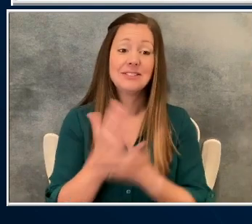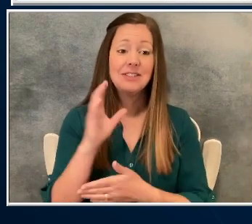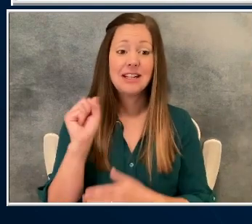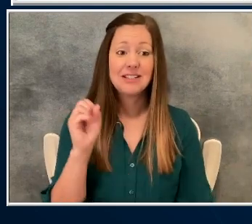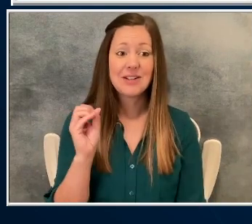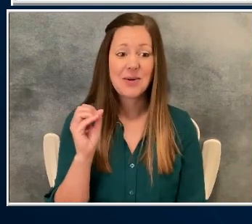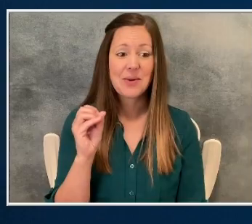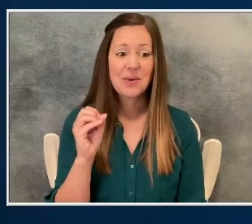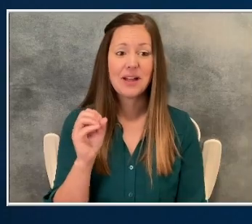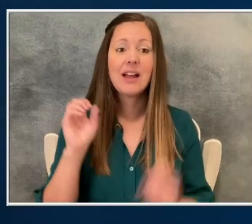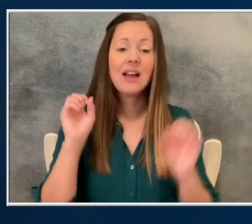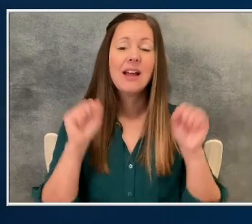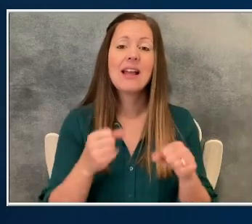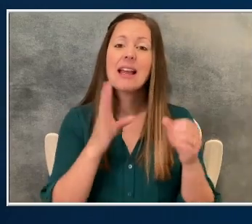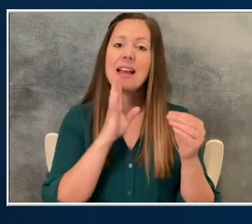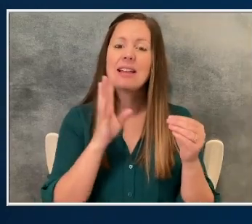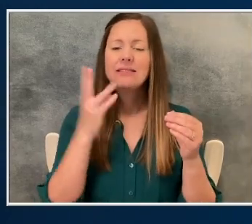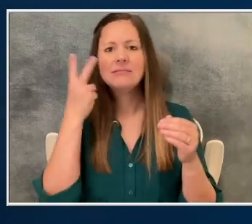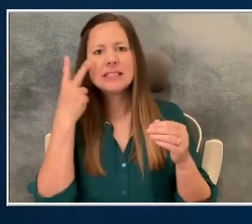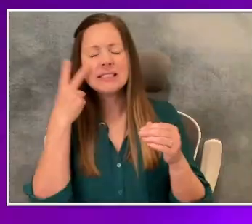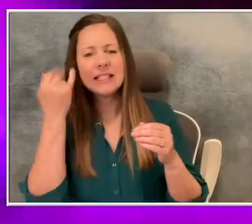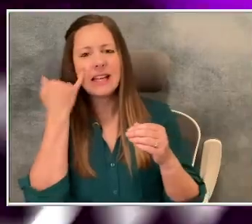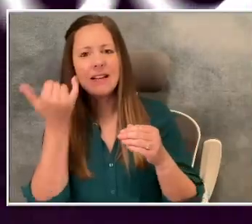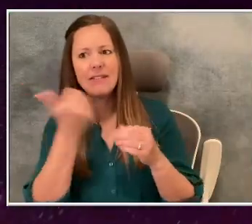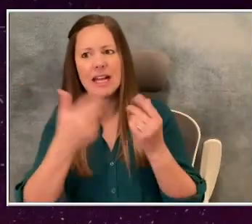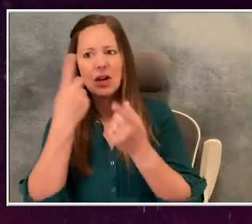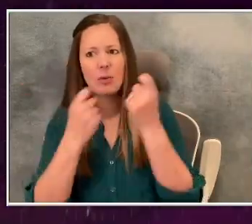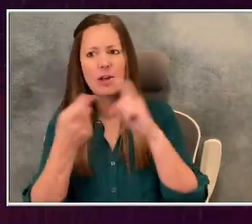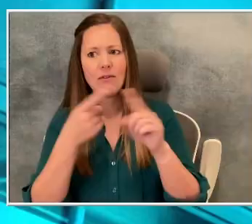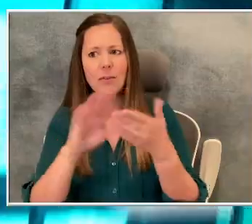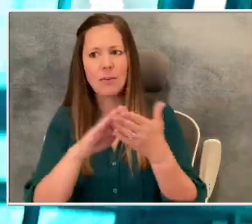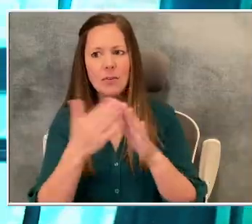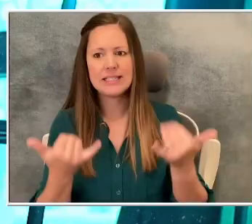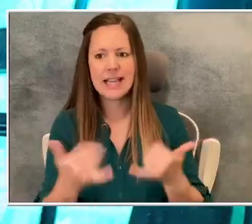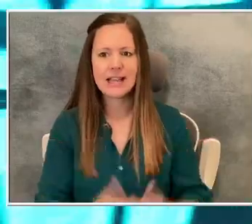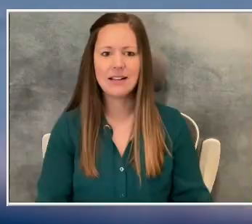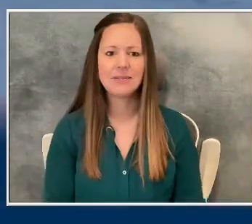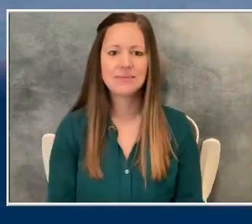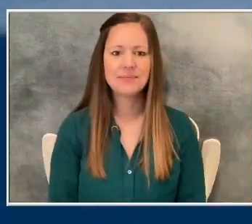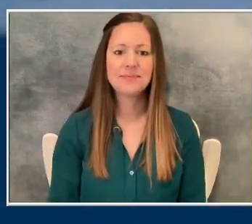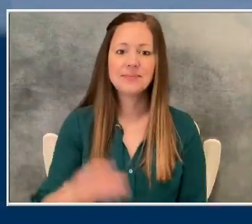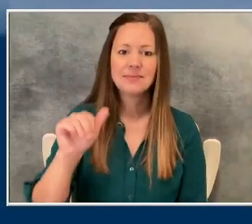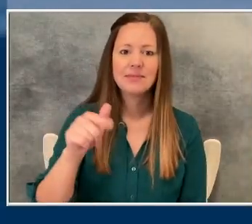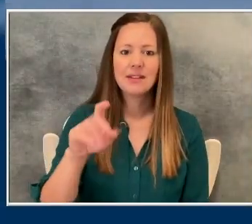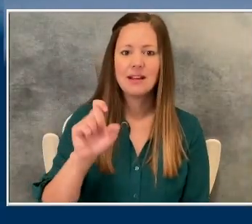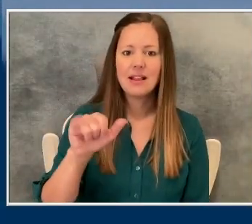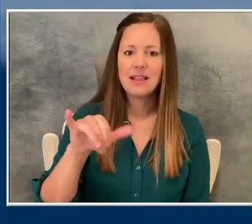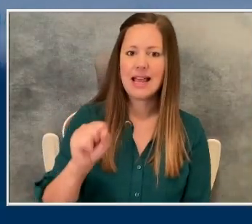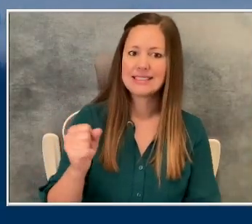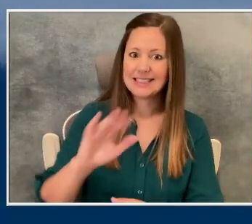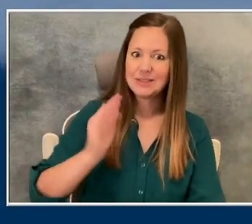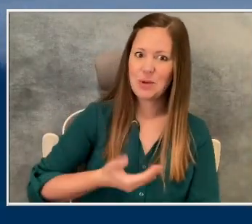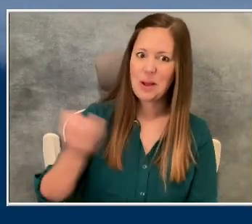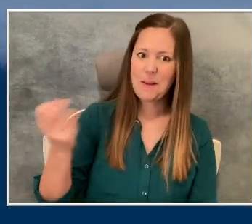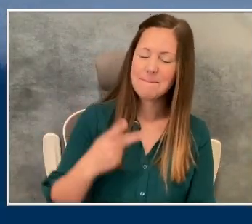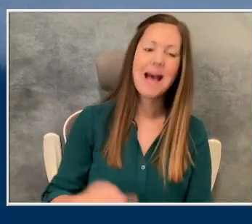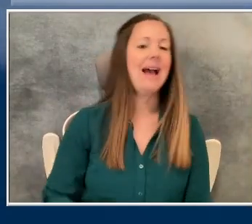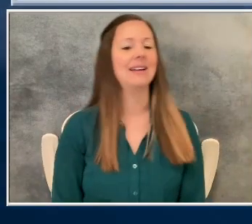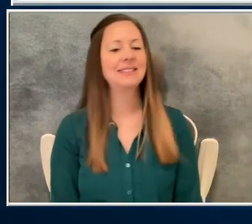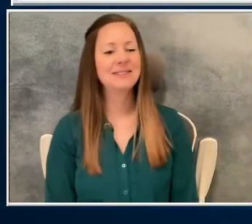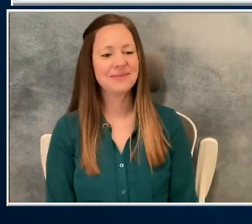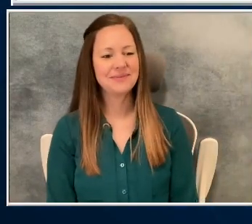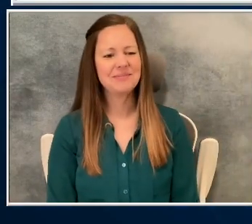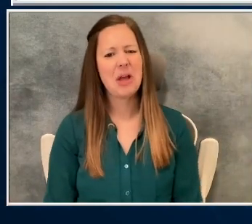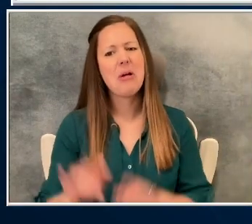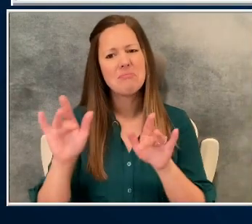see if we got some questions from our community today. Alexis, welcome back. Good to be back. Poor Dr.